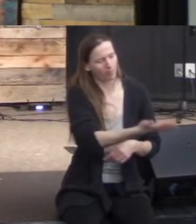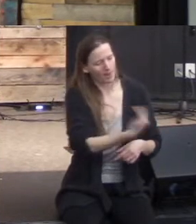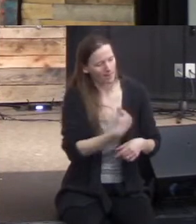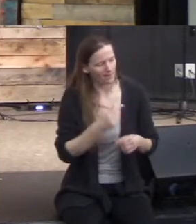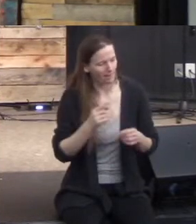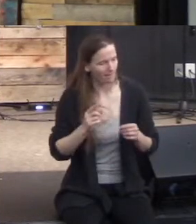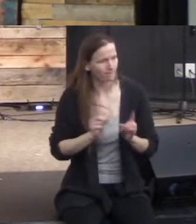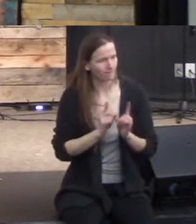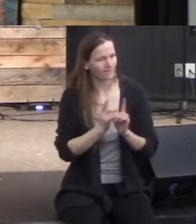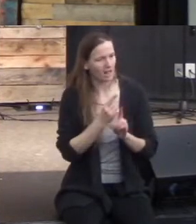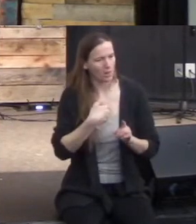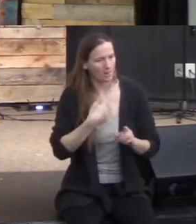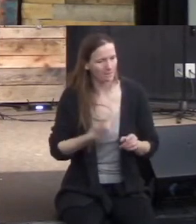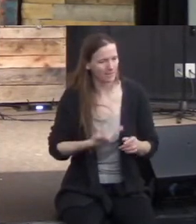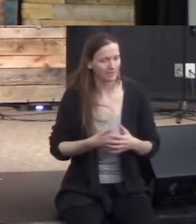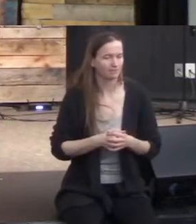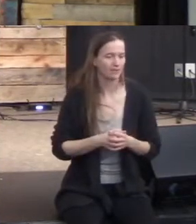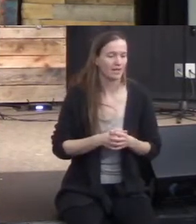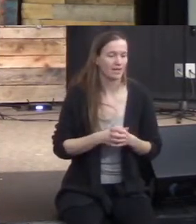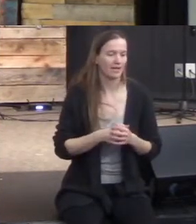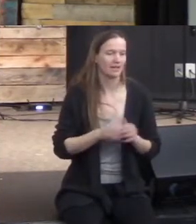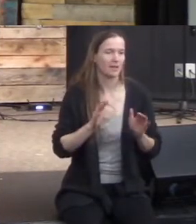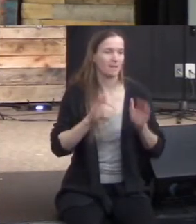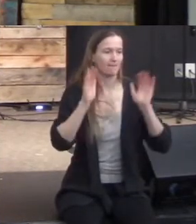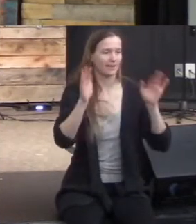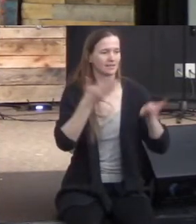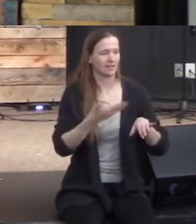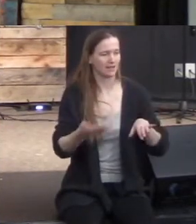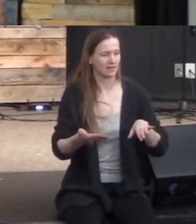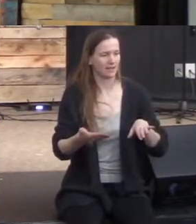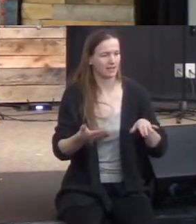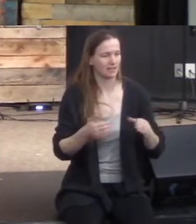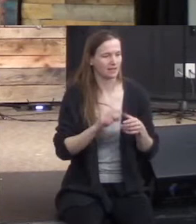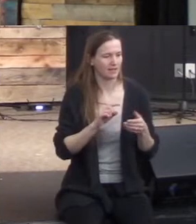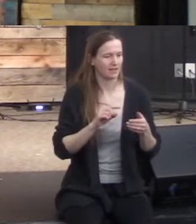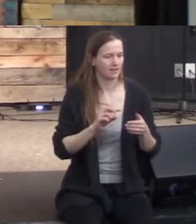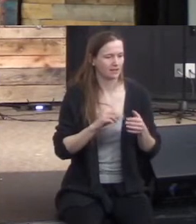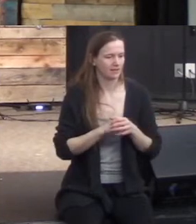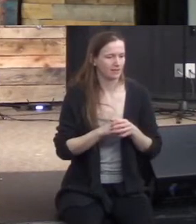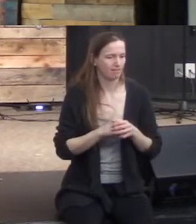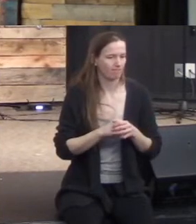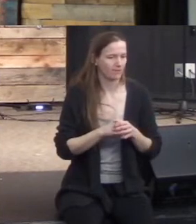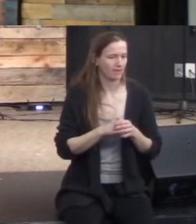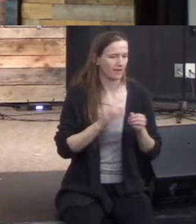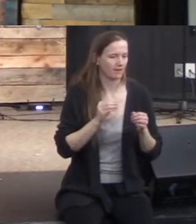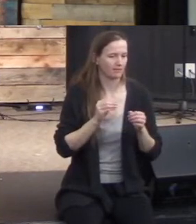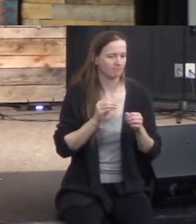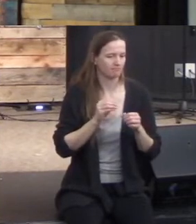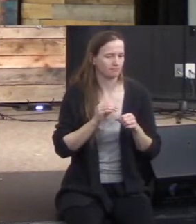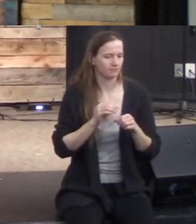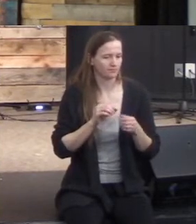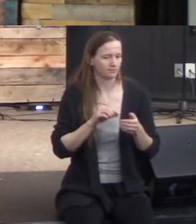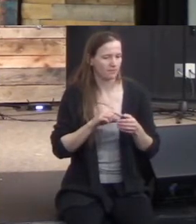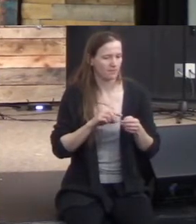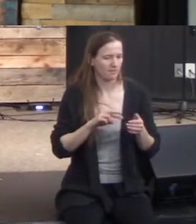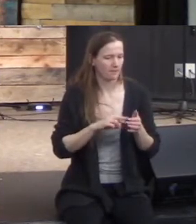that cause us to lean on top of our staff are the very things that God wants to use to bless